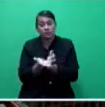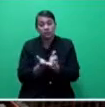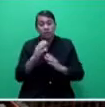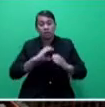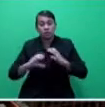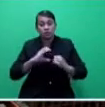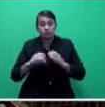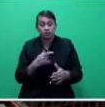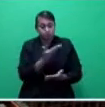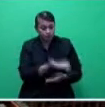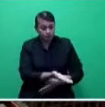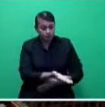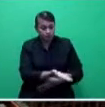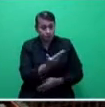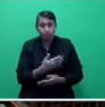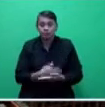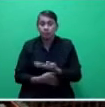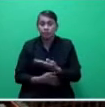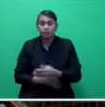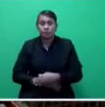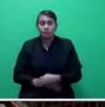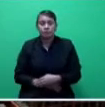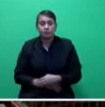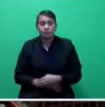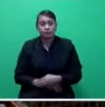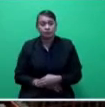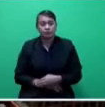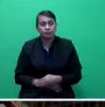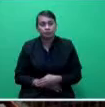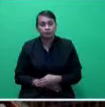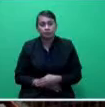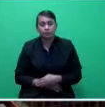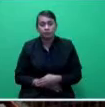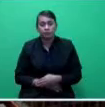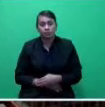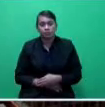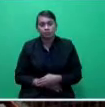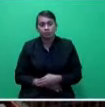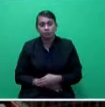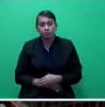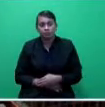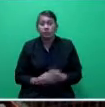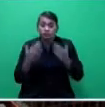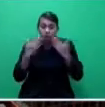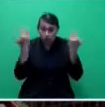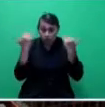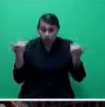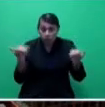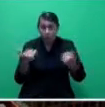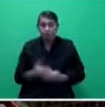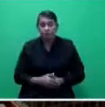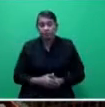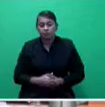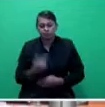the Honourable Ayaz Said Kayu. You have the floor, sir. Thank you, Mr. Speaker, sir. Mr. Speaker, sir, in fact, we've